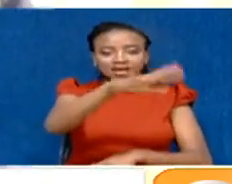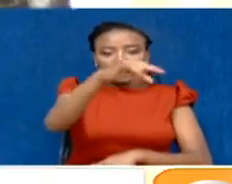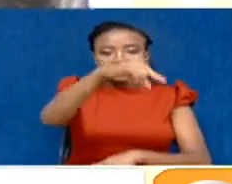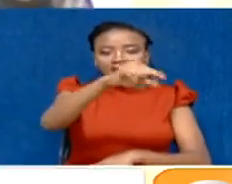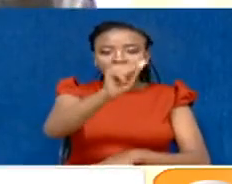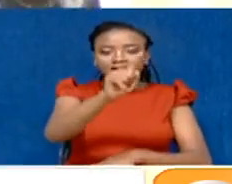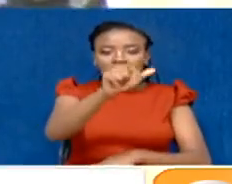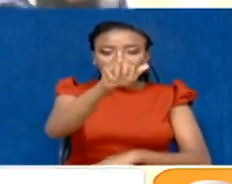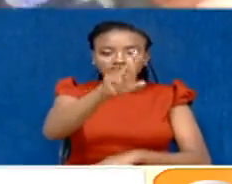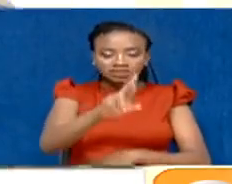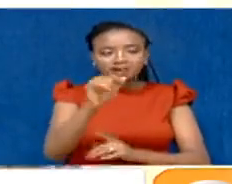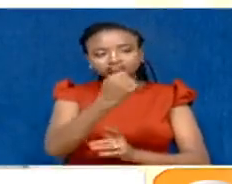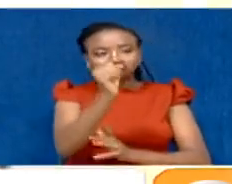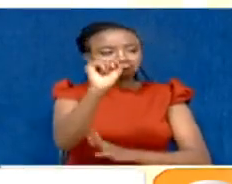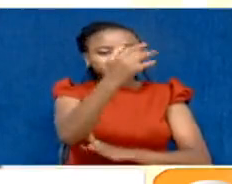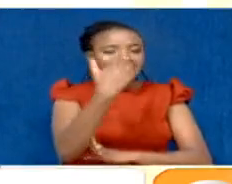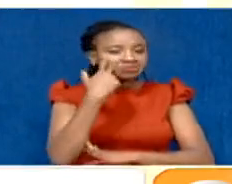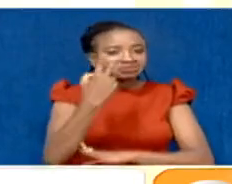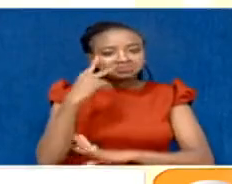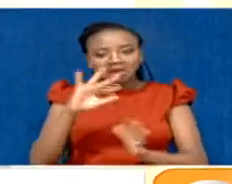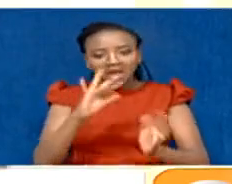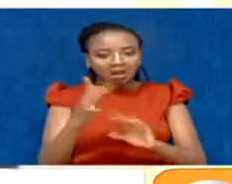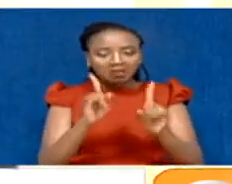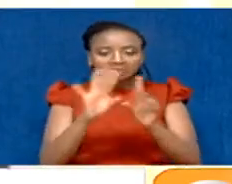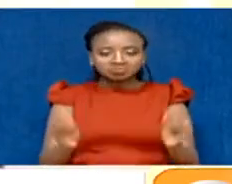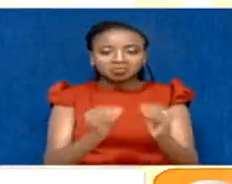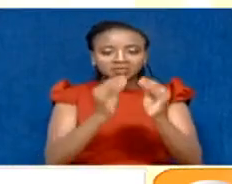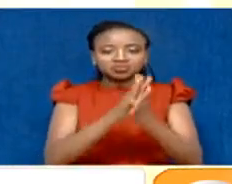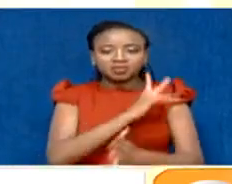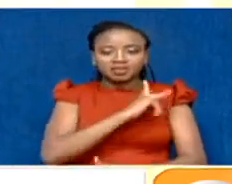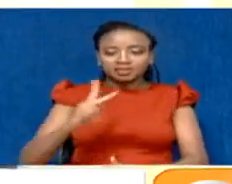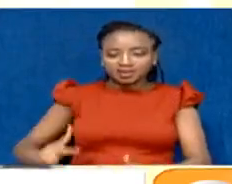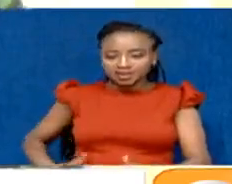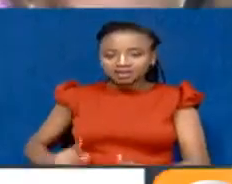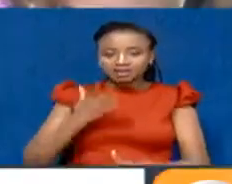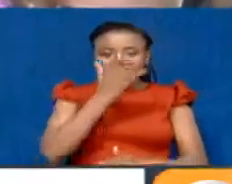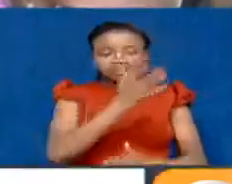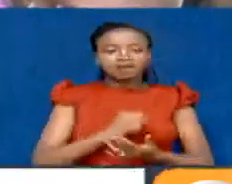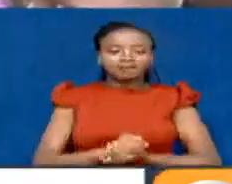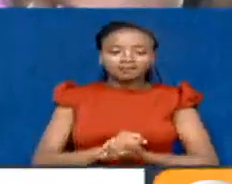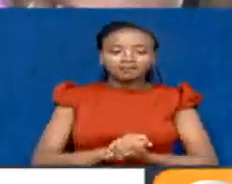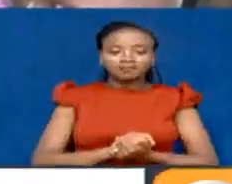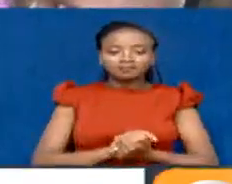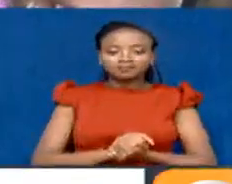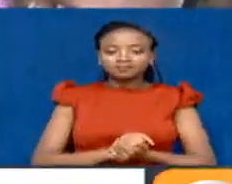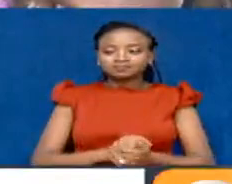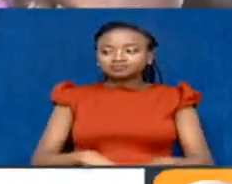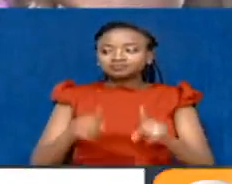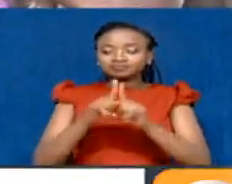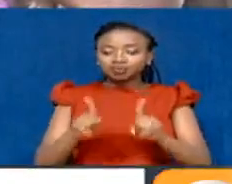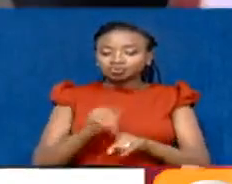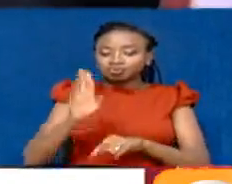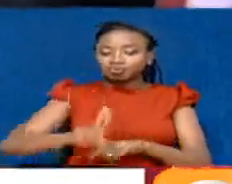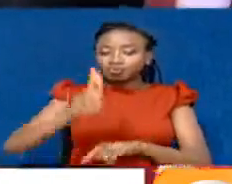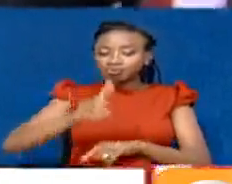and have a tour of Qatar and to meet also with the King of Qatar. President Uhuru Kenyatta, in his